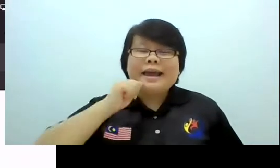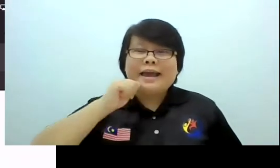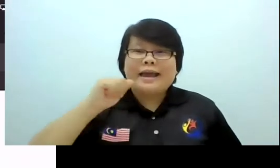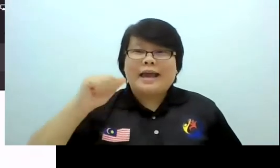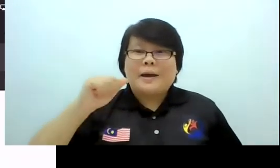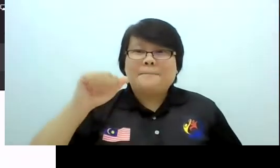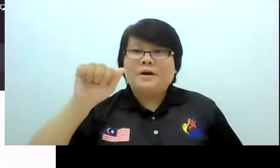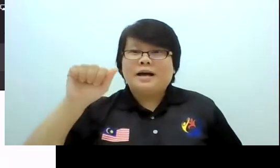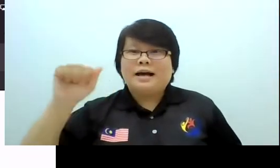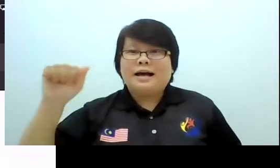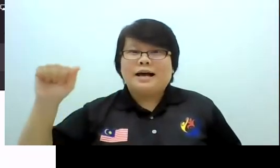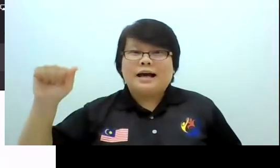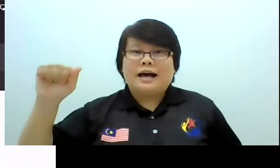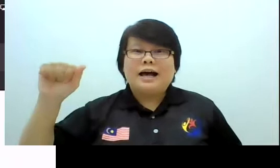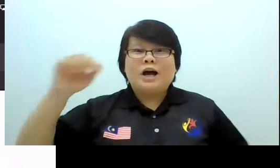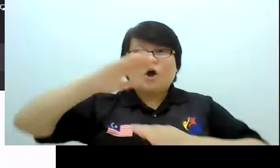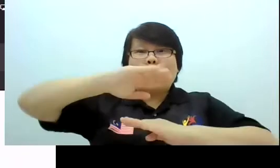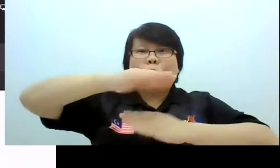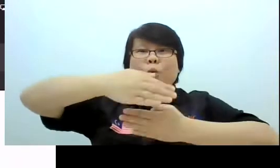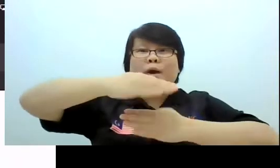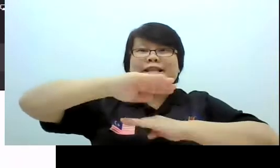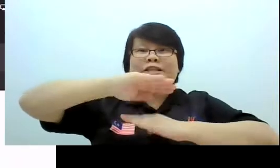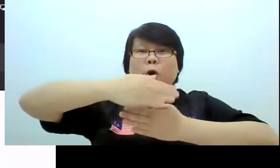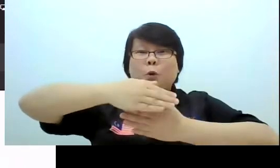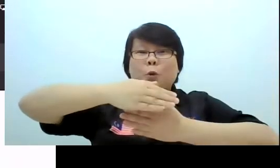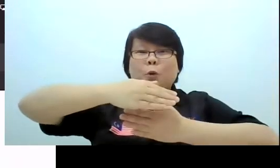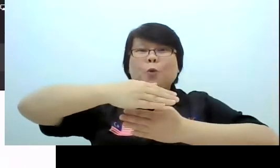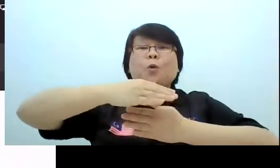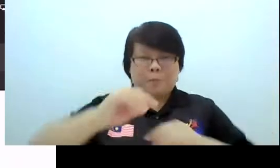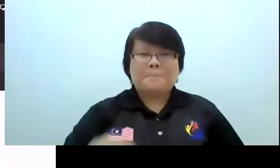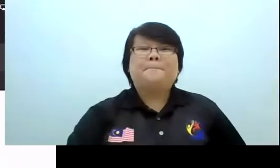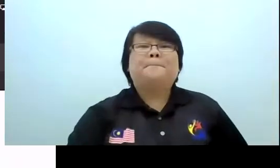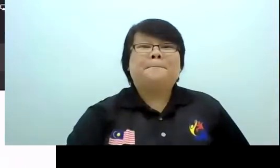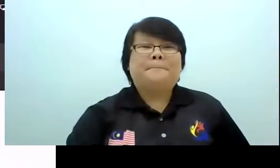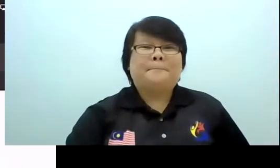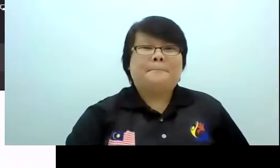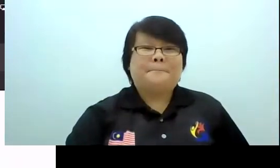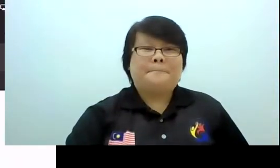I am a window.